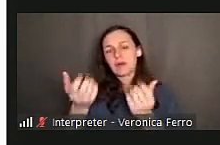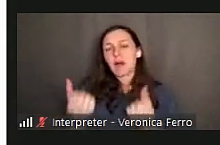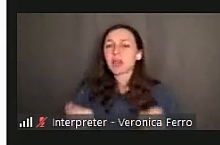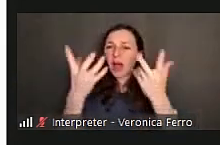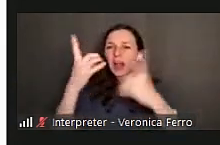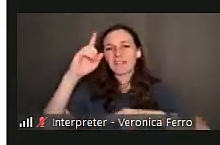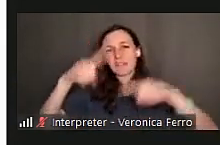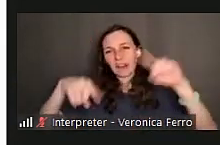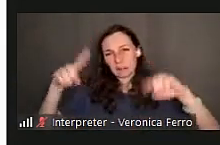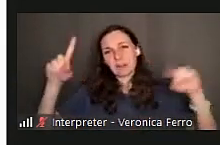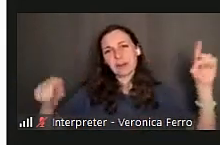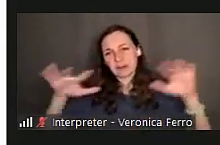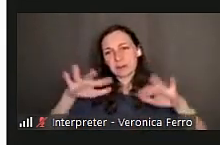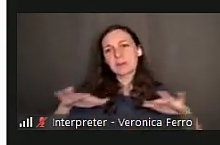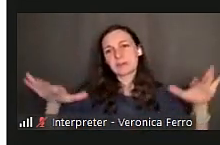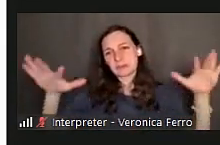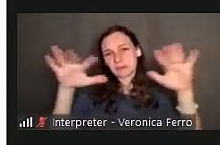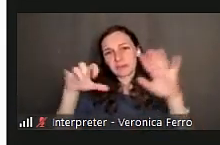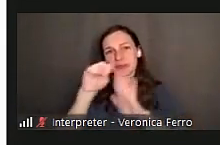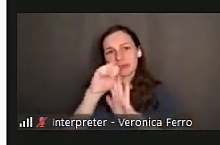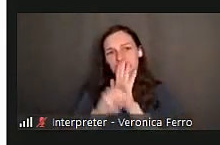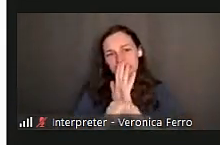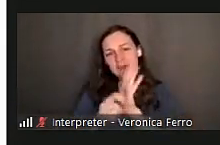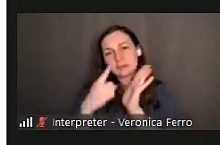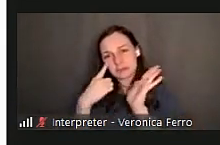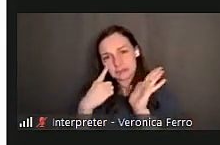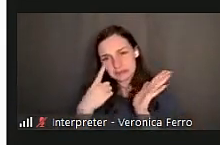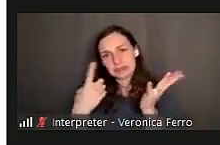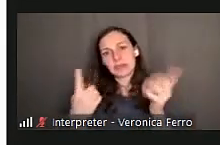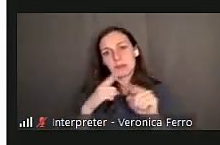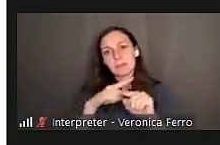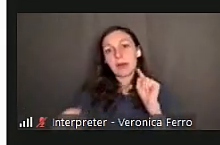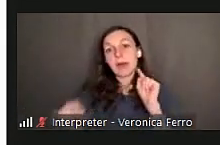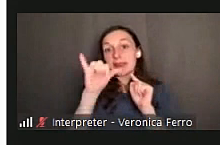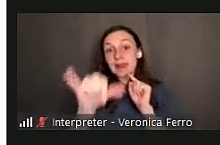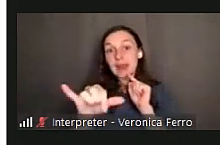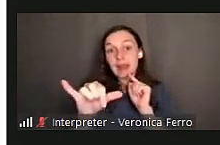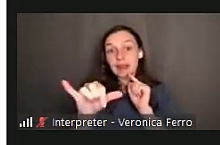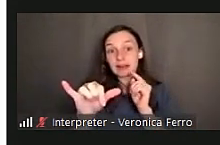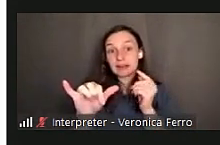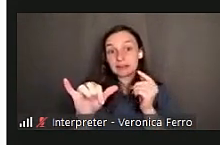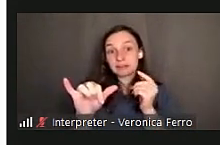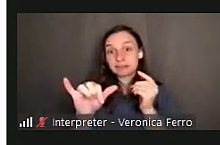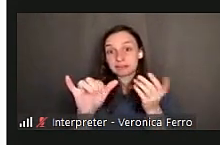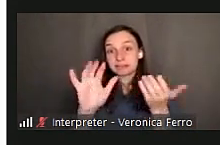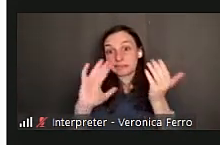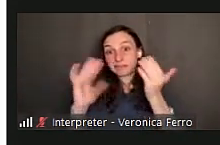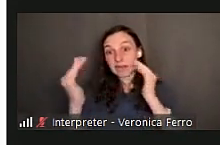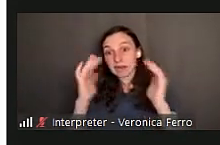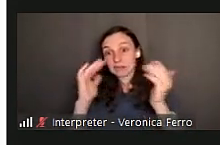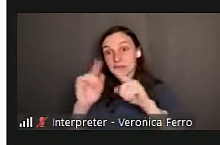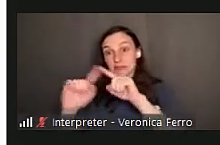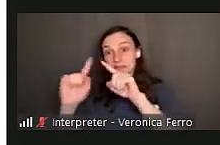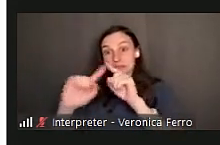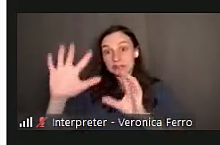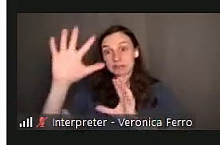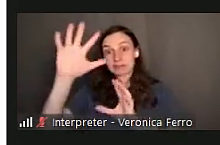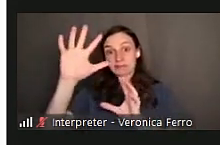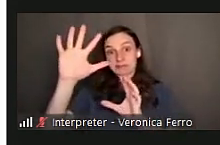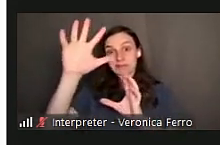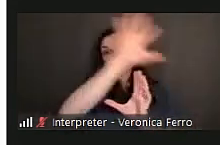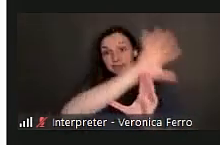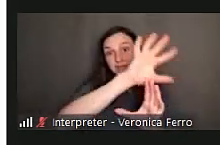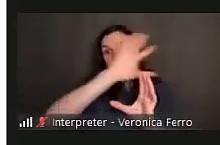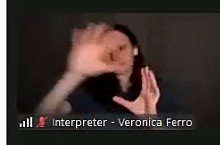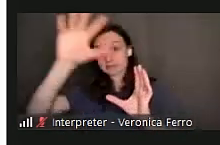in what we're seeing. And even within this variability by region, we also see variability in each of these counties and whether cases are